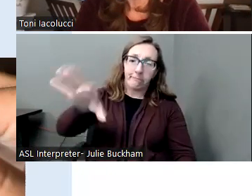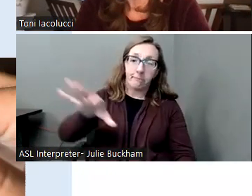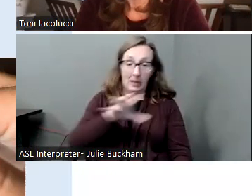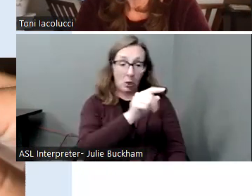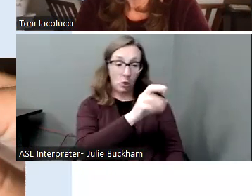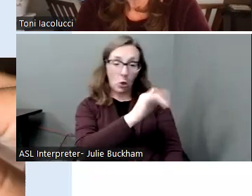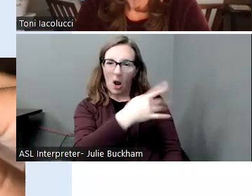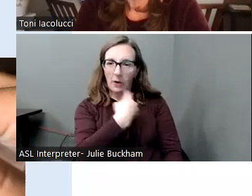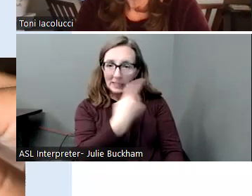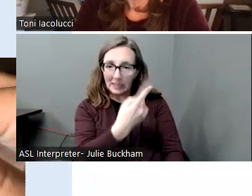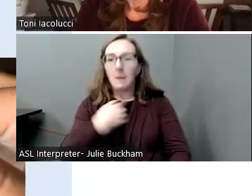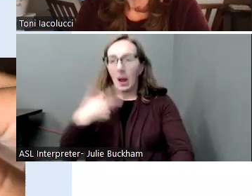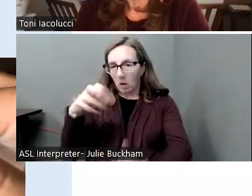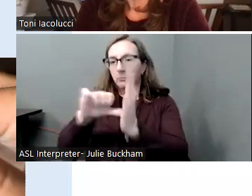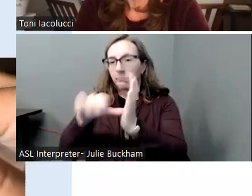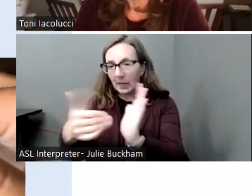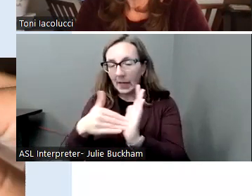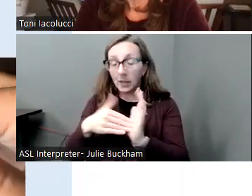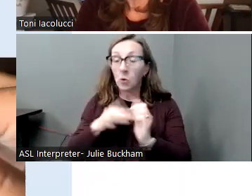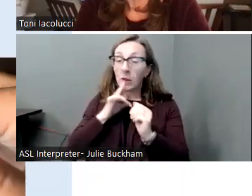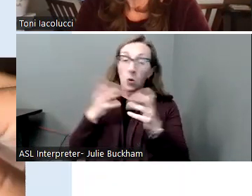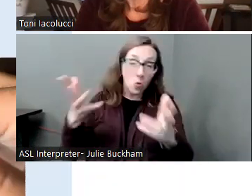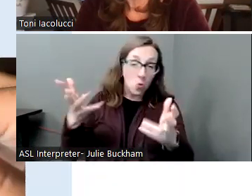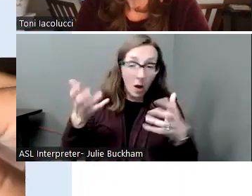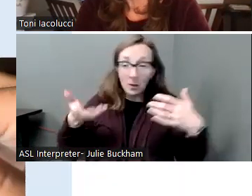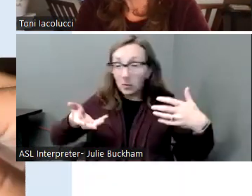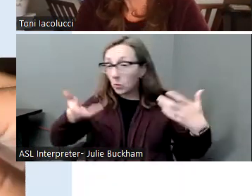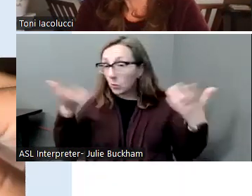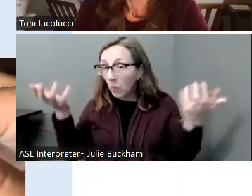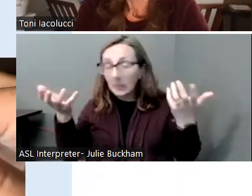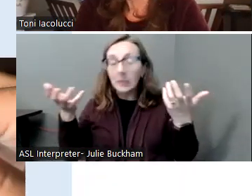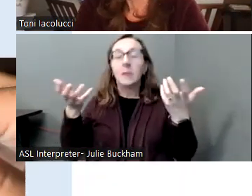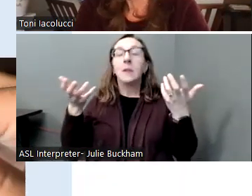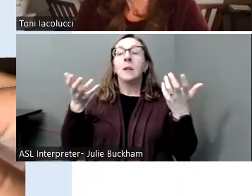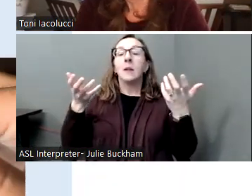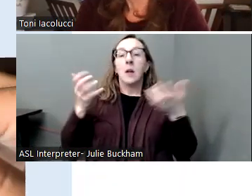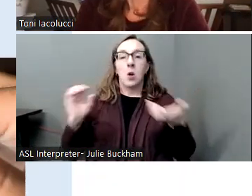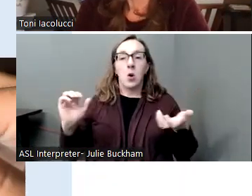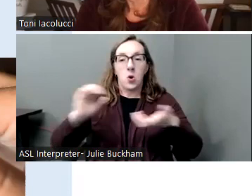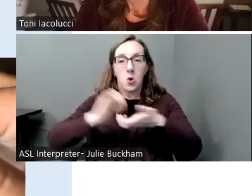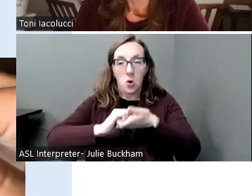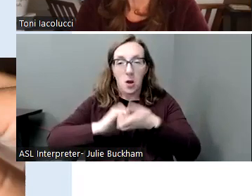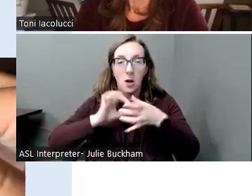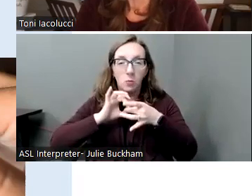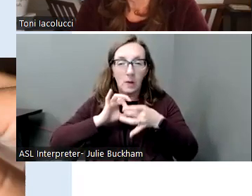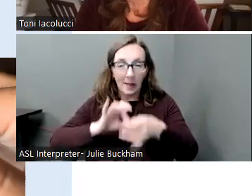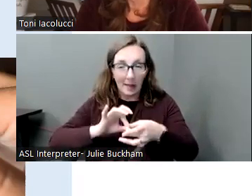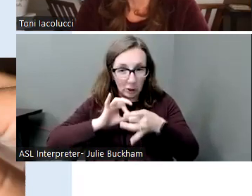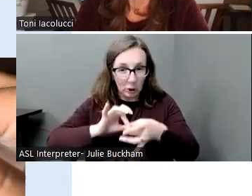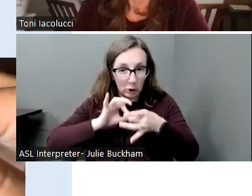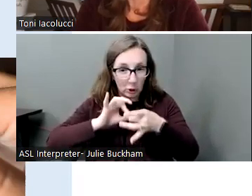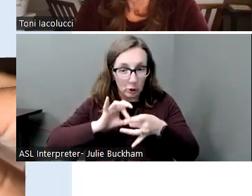that what you want to really be doing is thinking about building a relationship with your patients